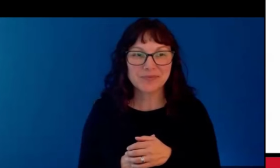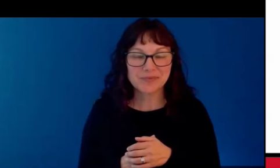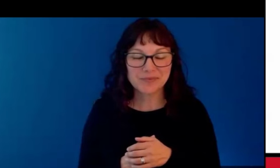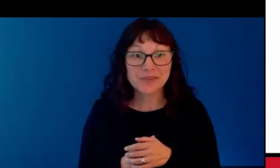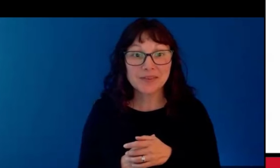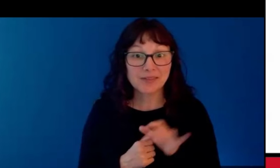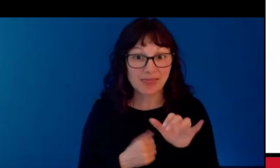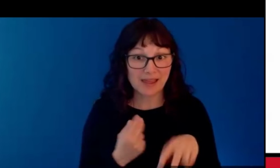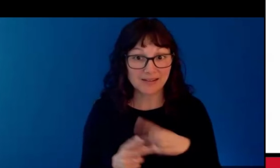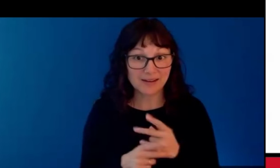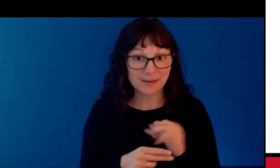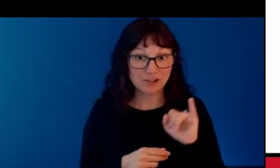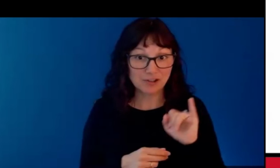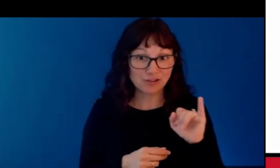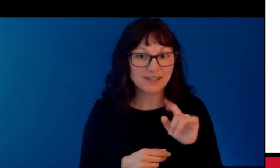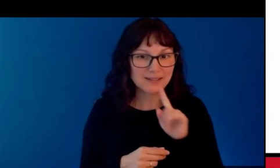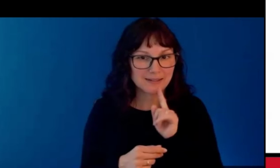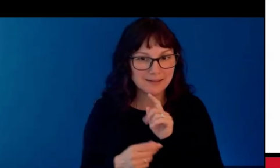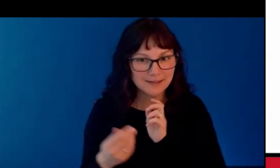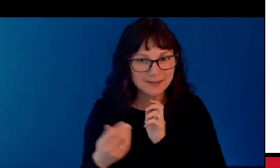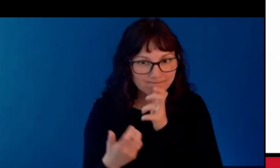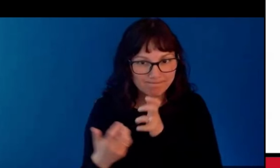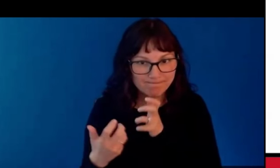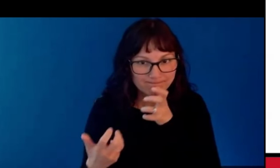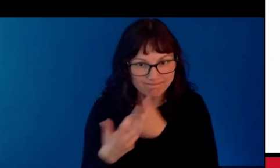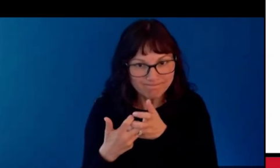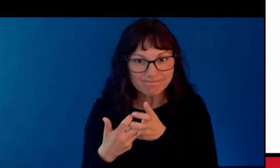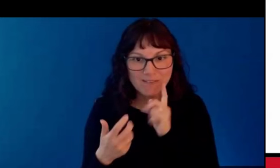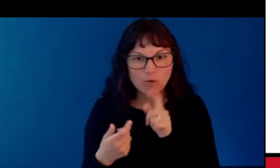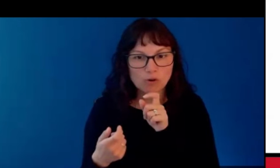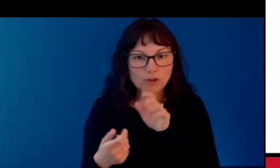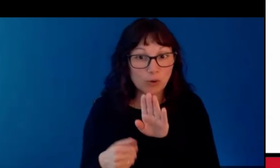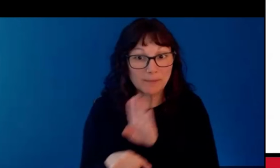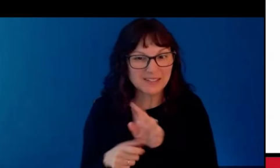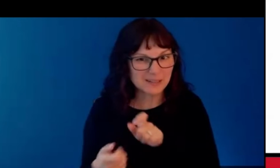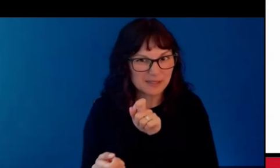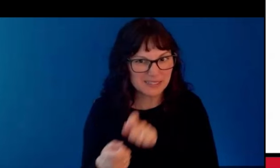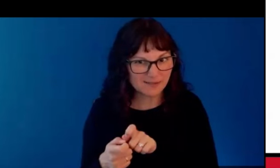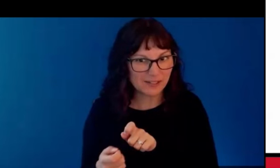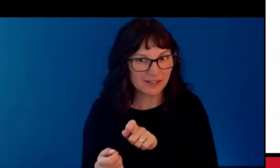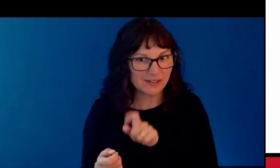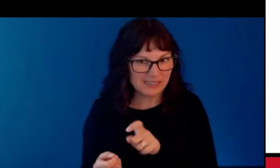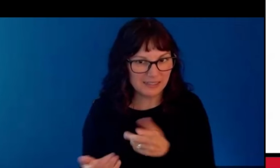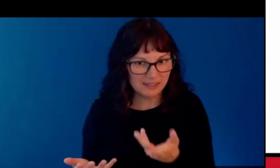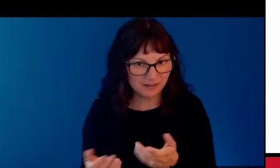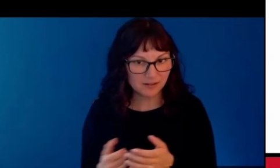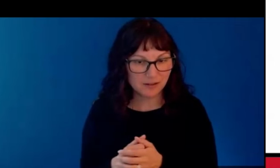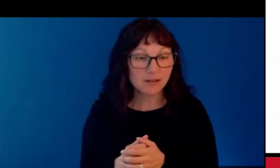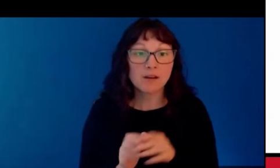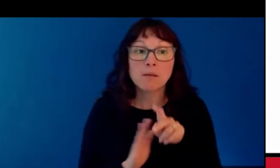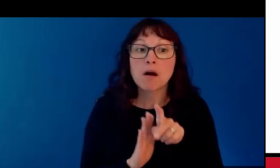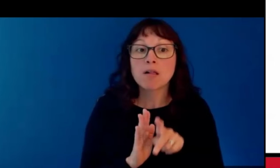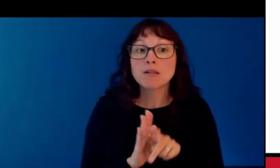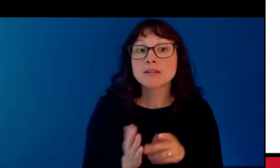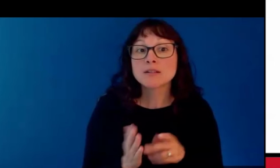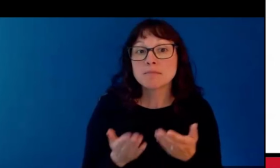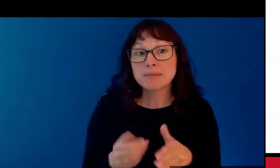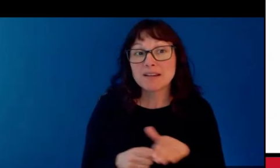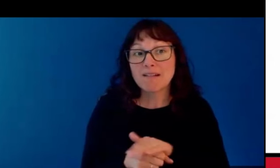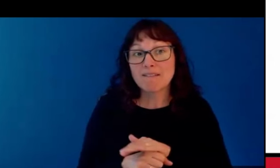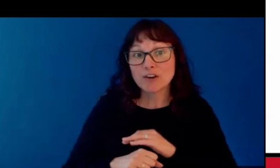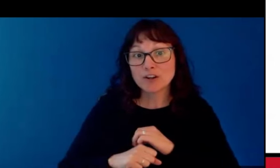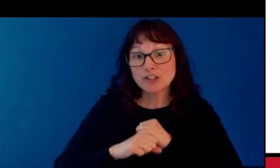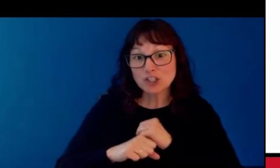This type of insurance is customized to fit the particular needs of your business. The policy may cover